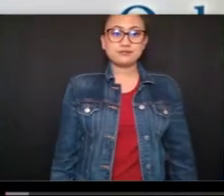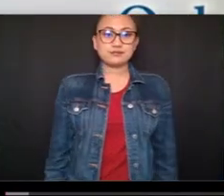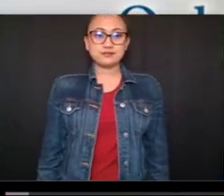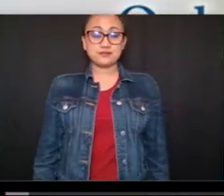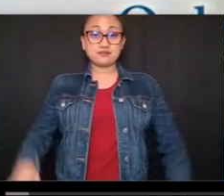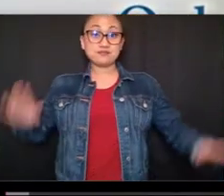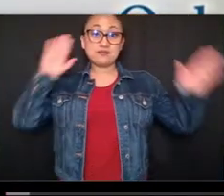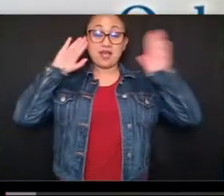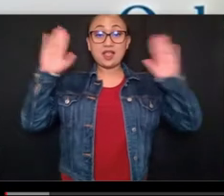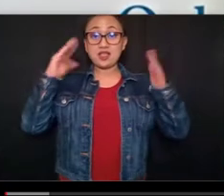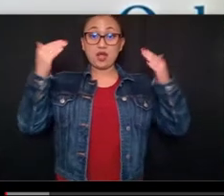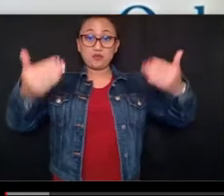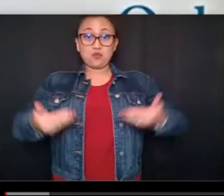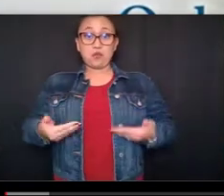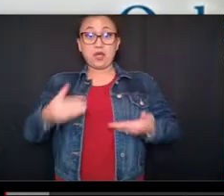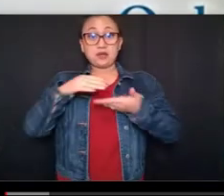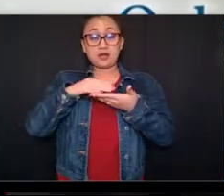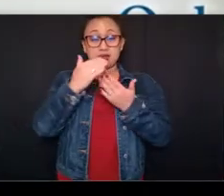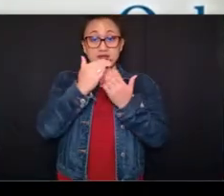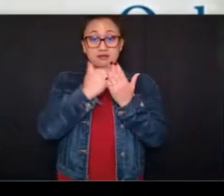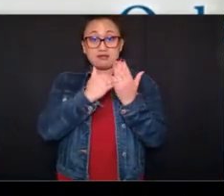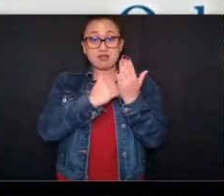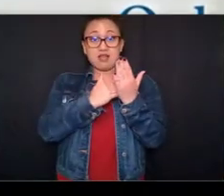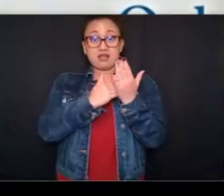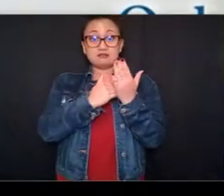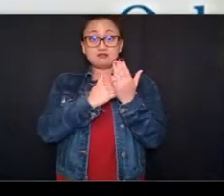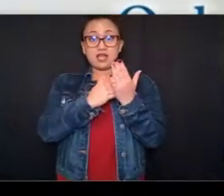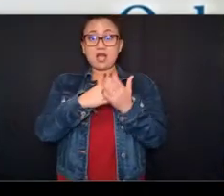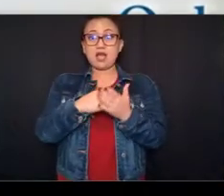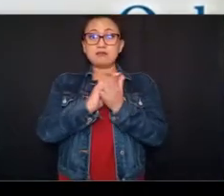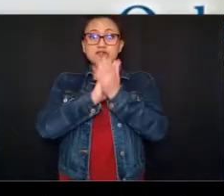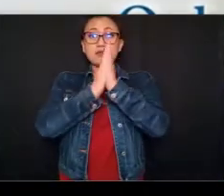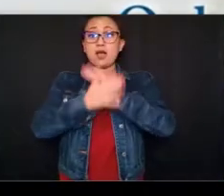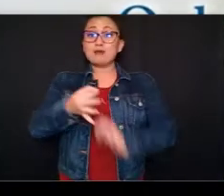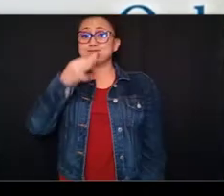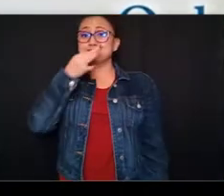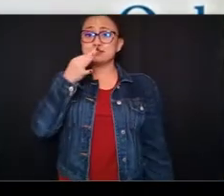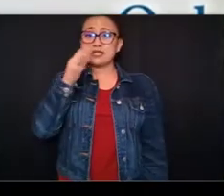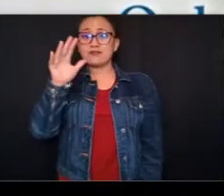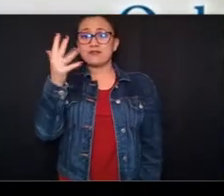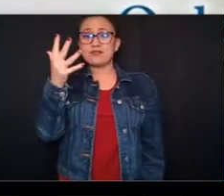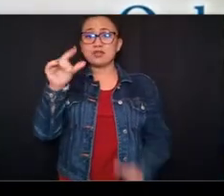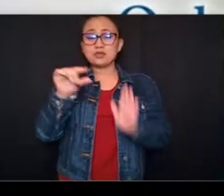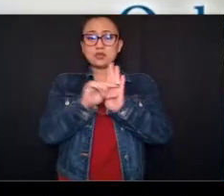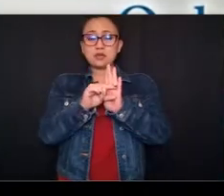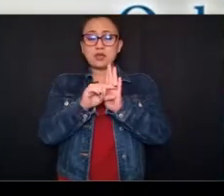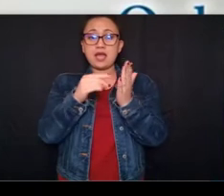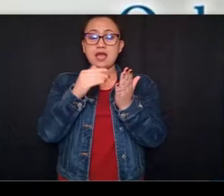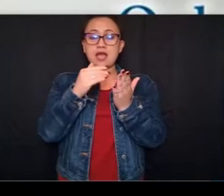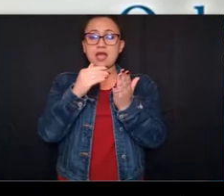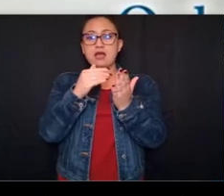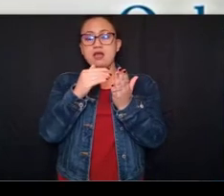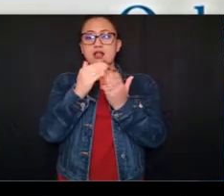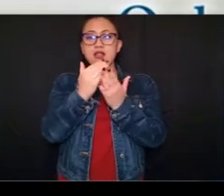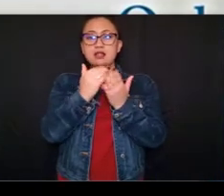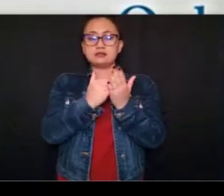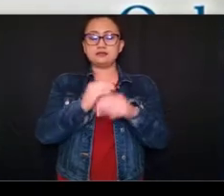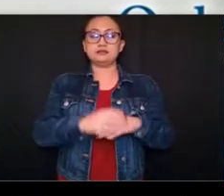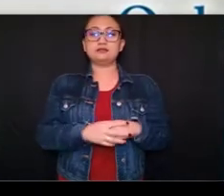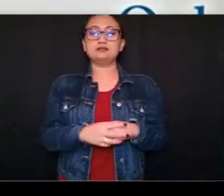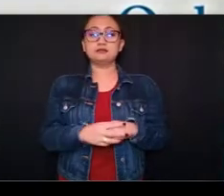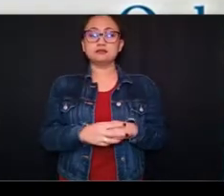Hello, welcome to this lesson in Mastering Fifth Grade Math. Here in this lesson, we're going to talk about the topic of order of operations. So